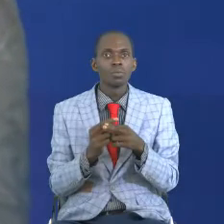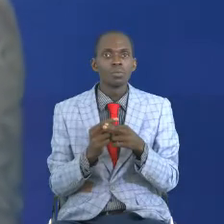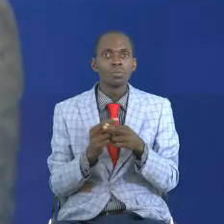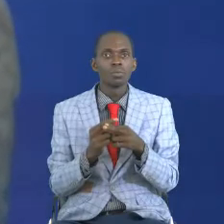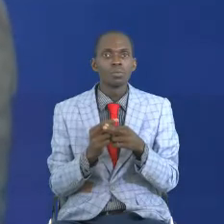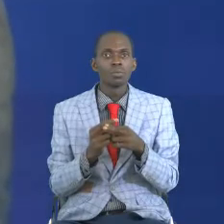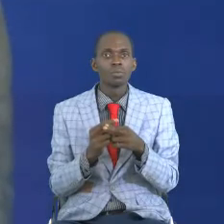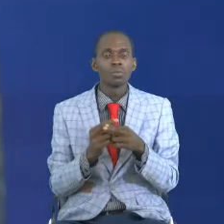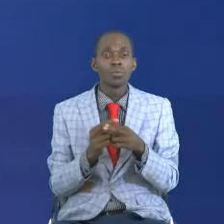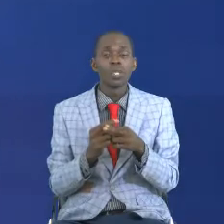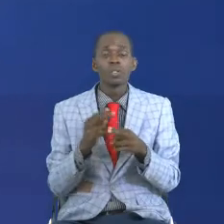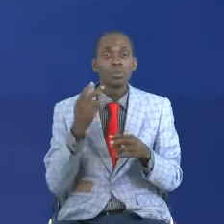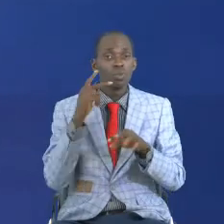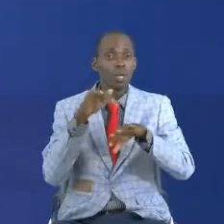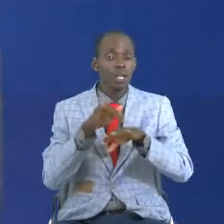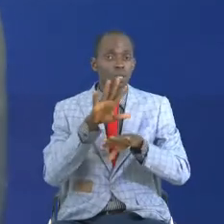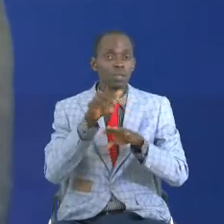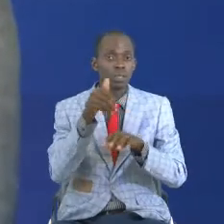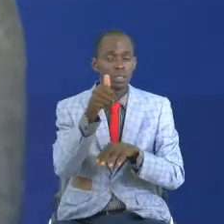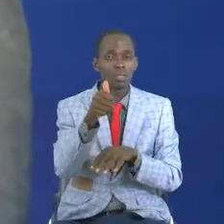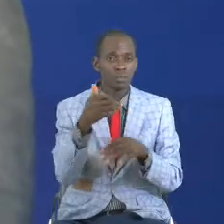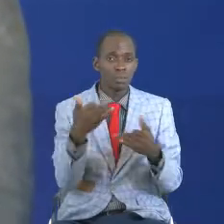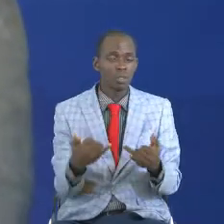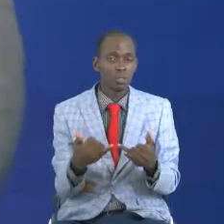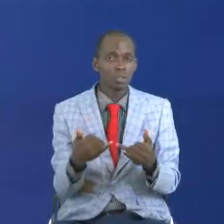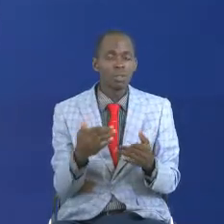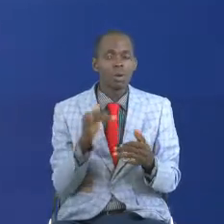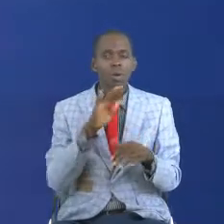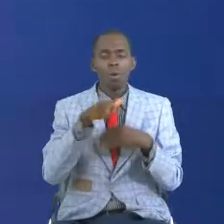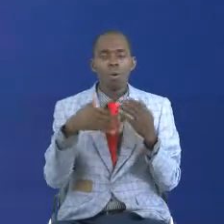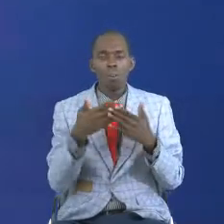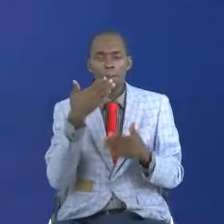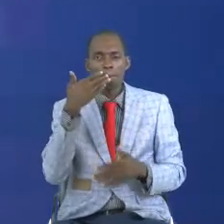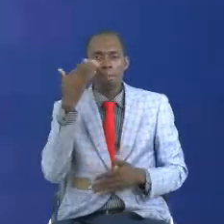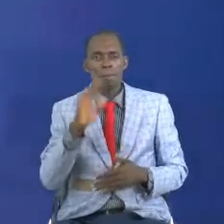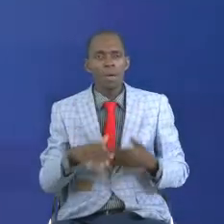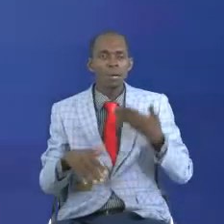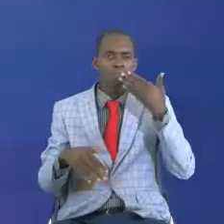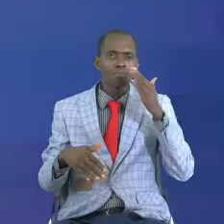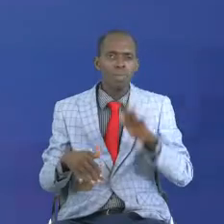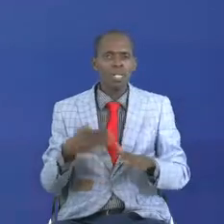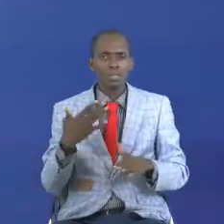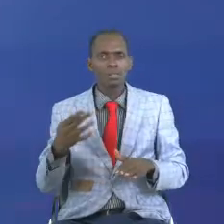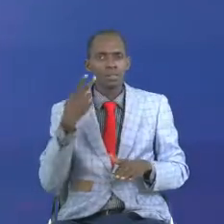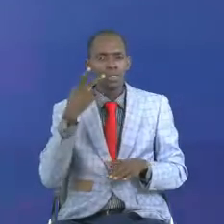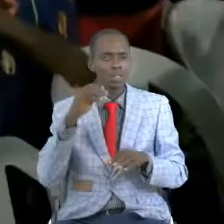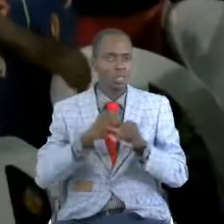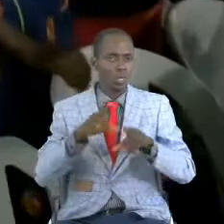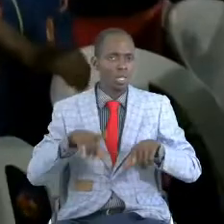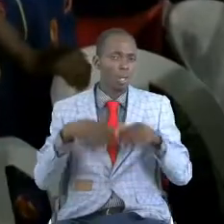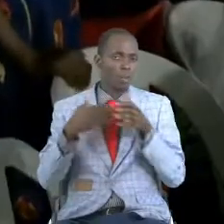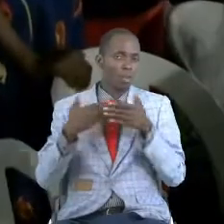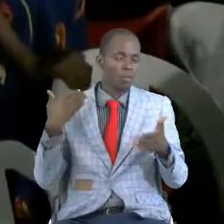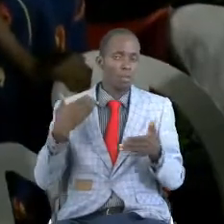Those evil things that you see today, you will not see them anymore in Jesus'